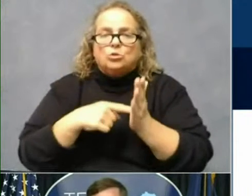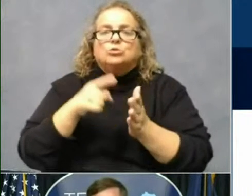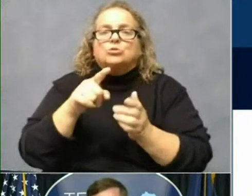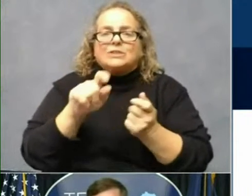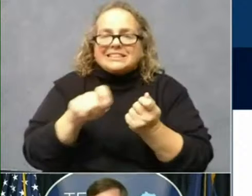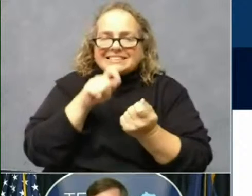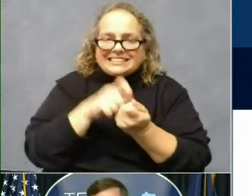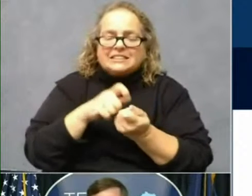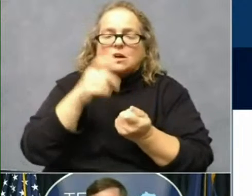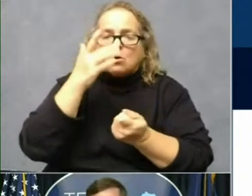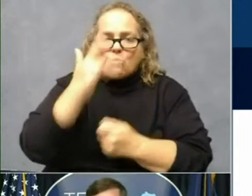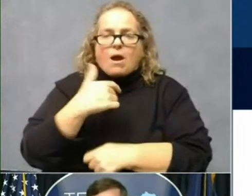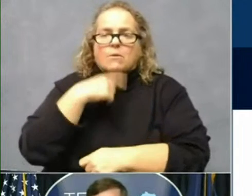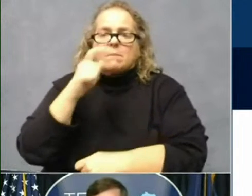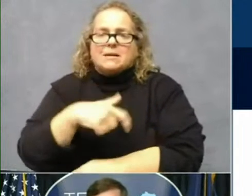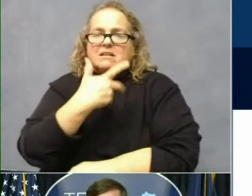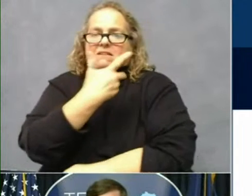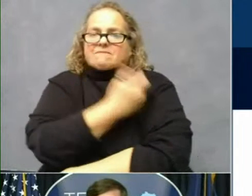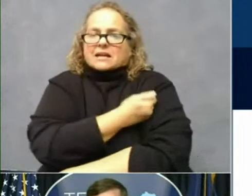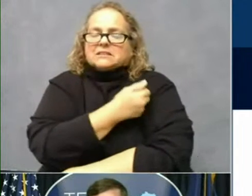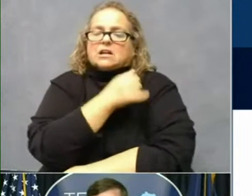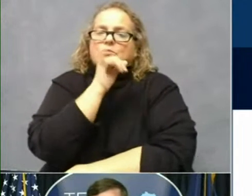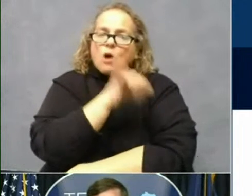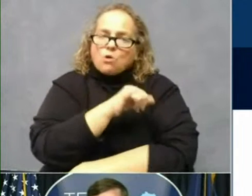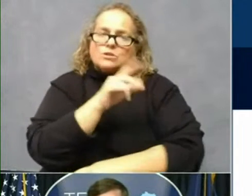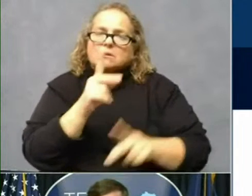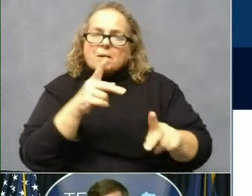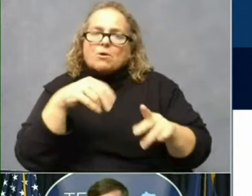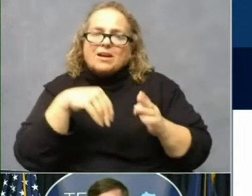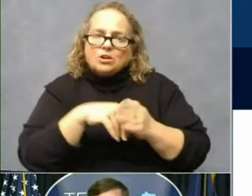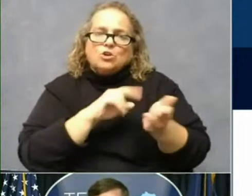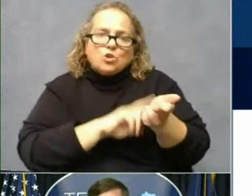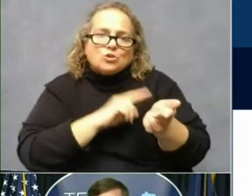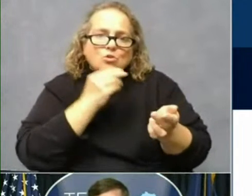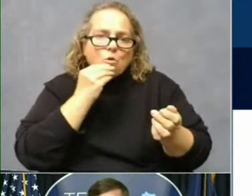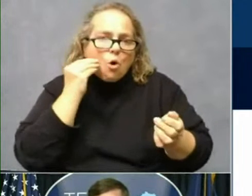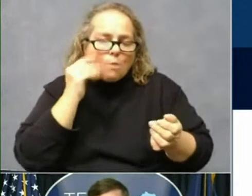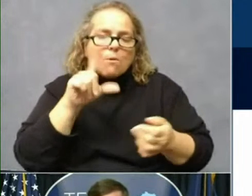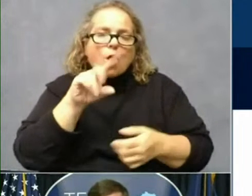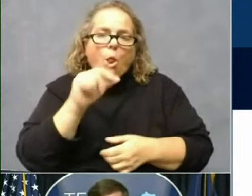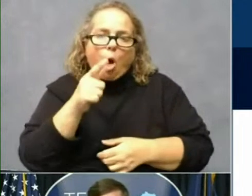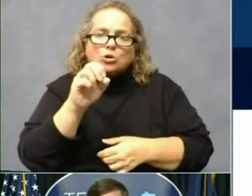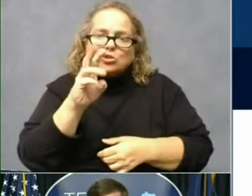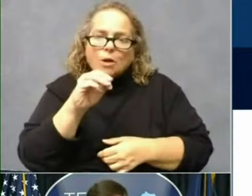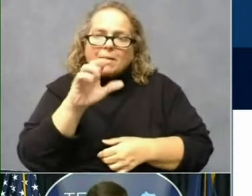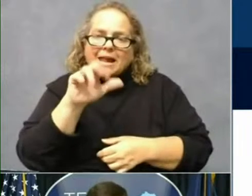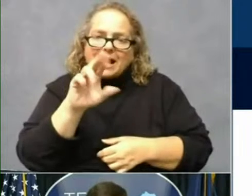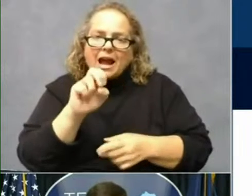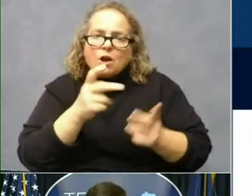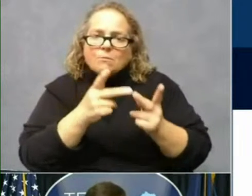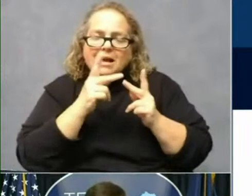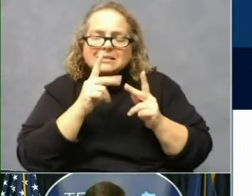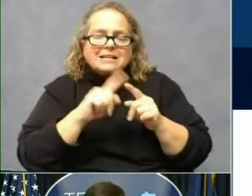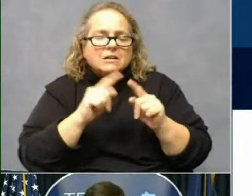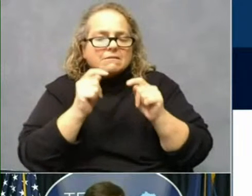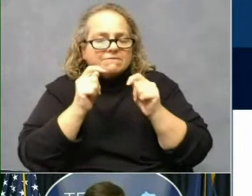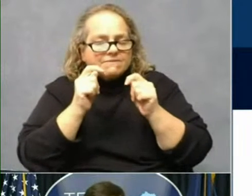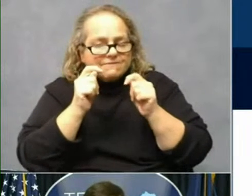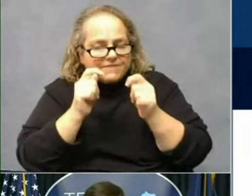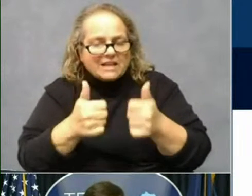vaccinate those in long-term care as quickly as possible. Incredibly important that we do